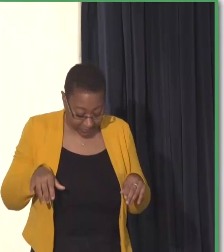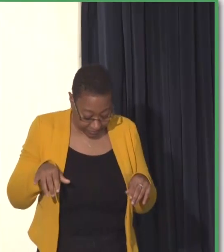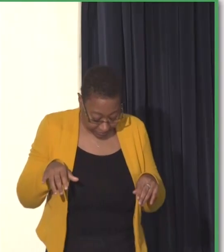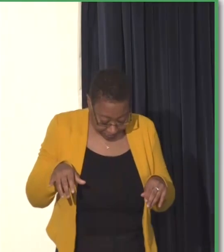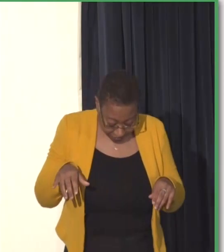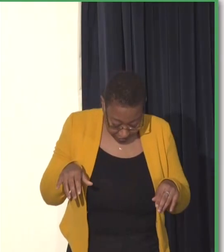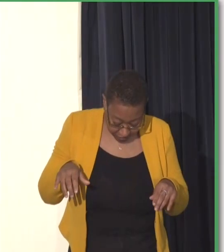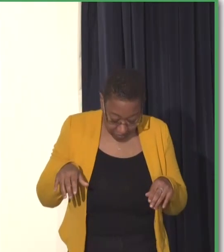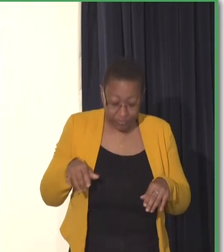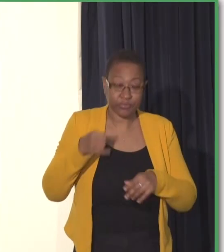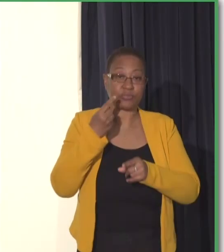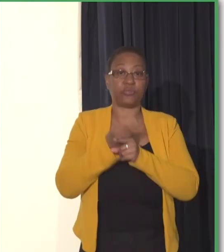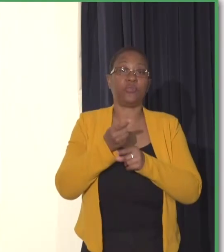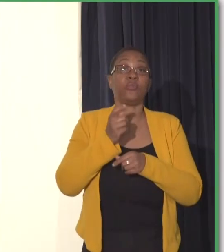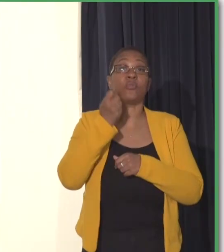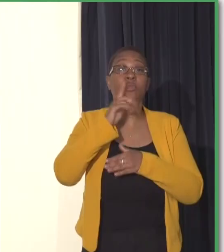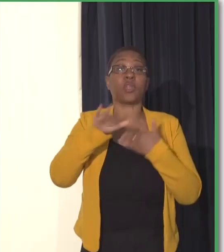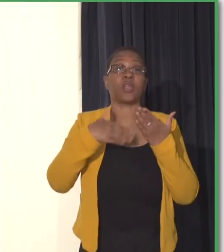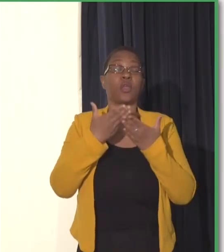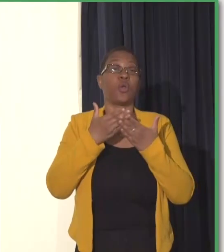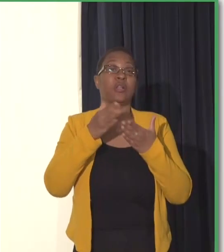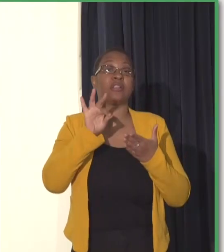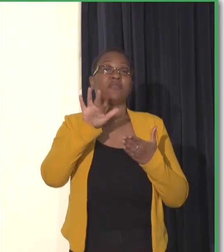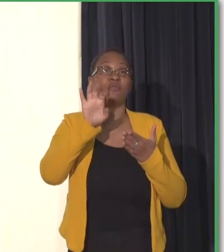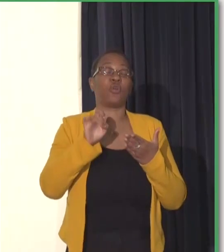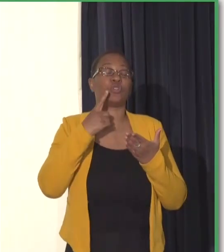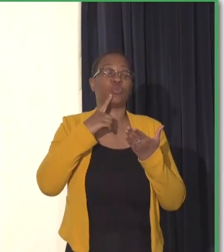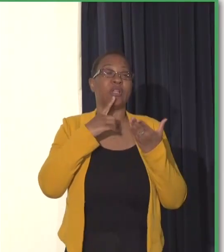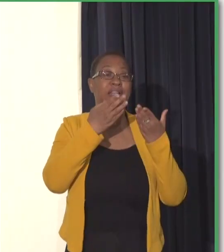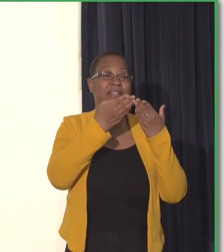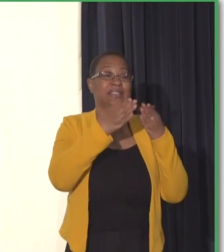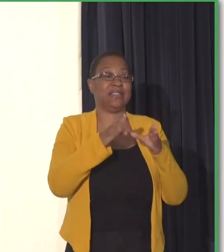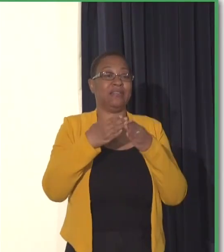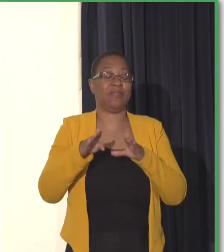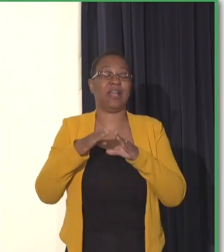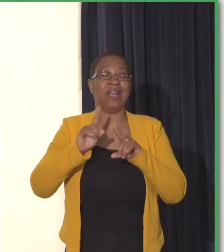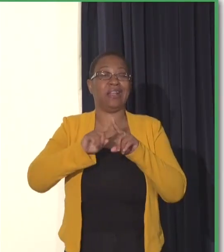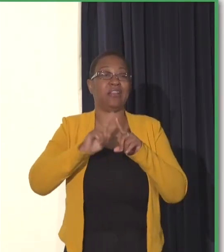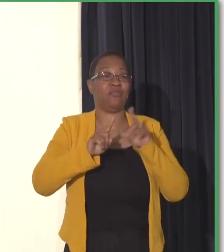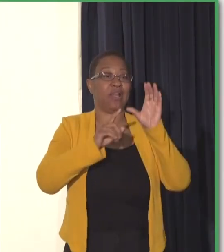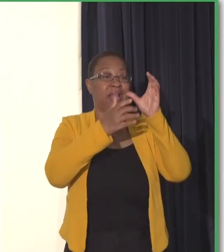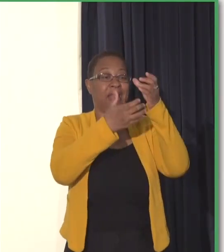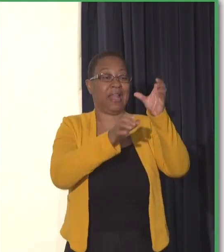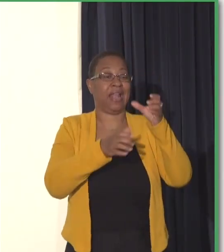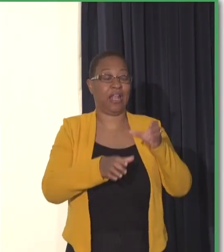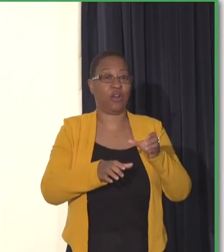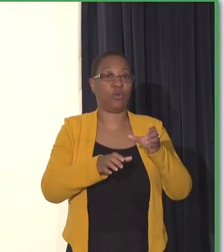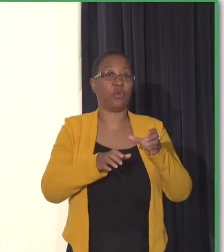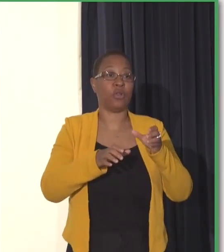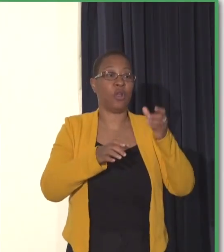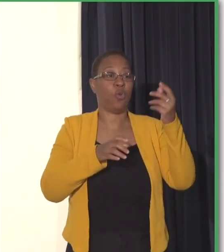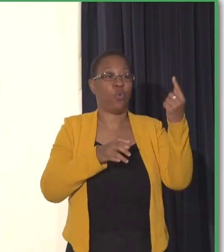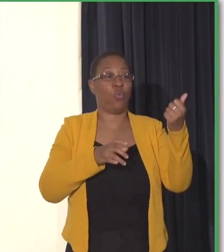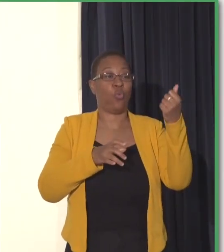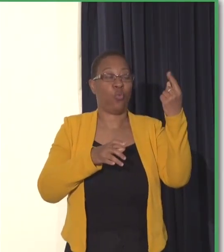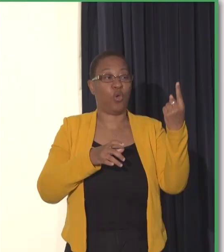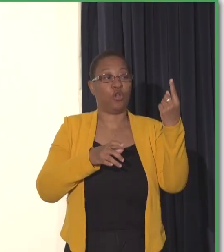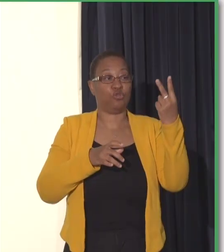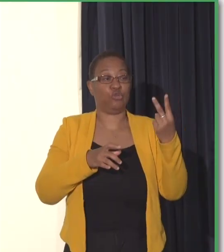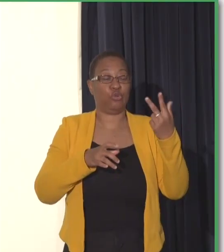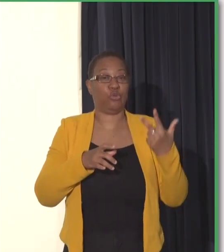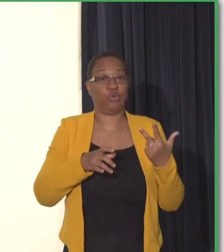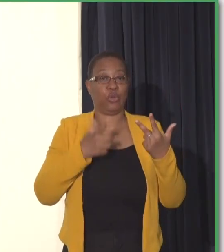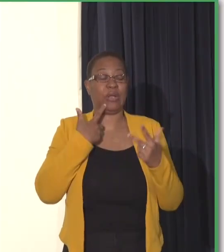So and this is all of this is force. It's just we divide it up into categories and able to assign it to the different agents or